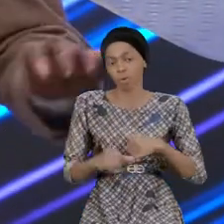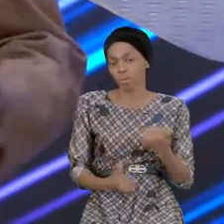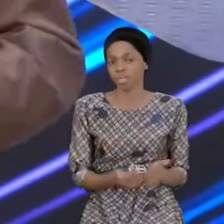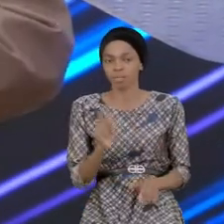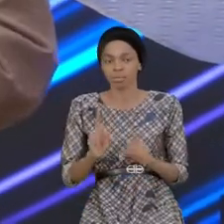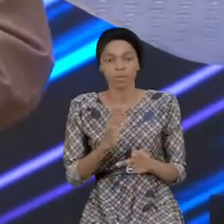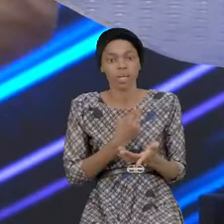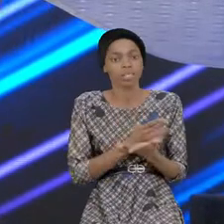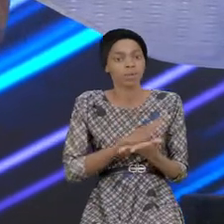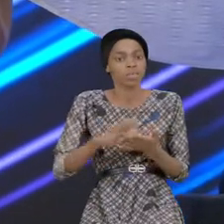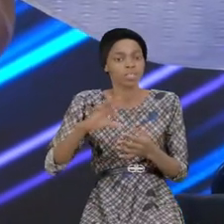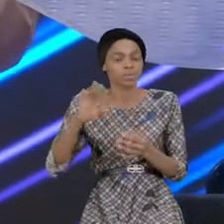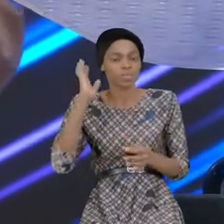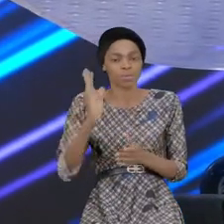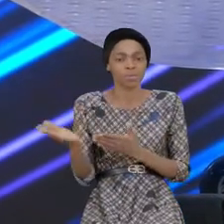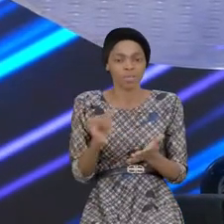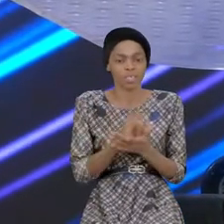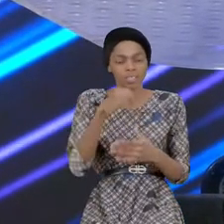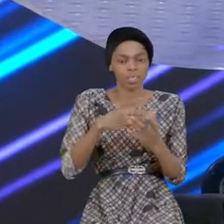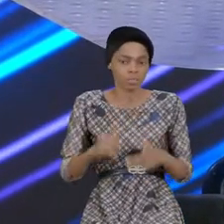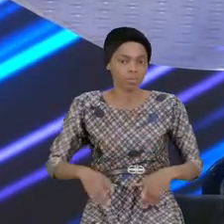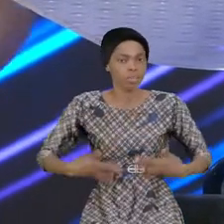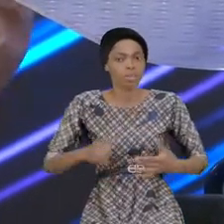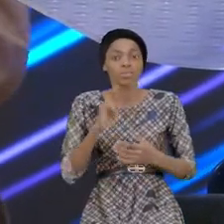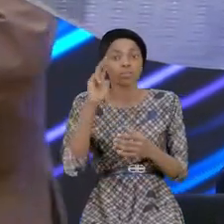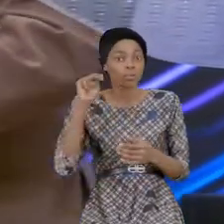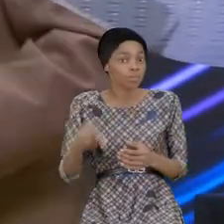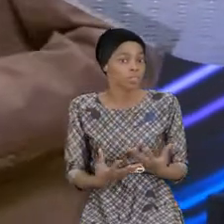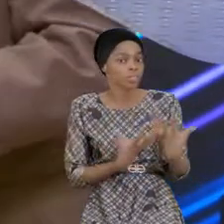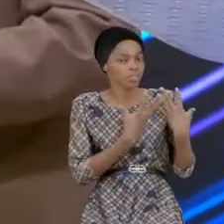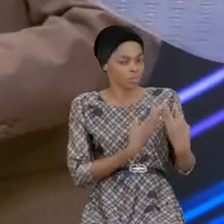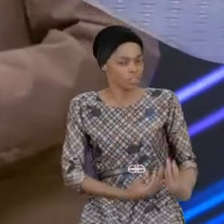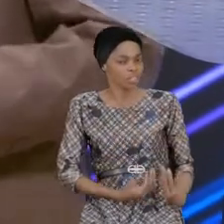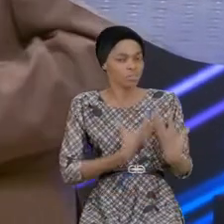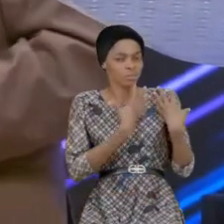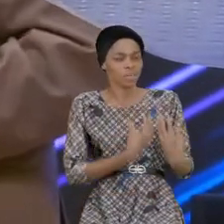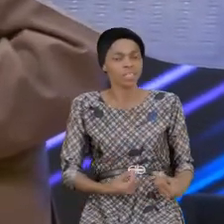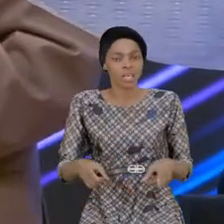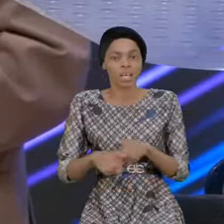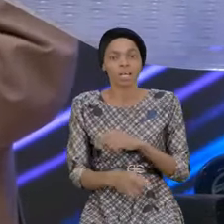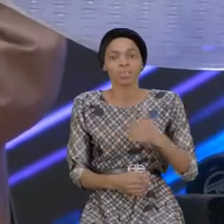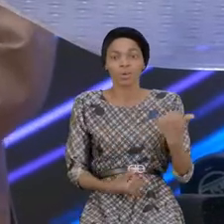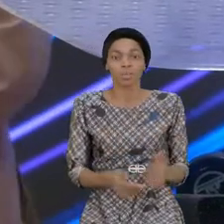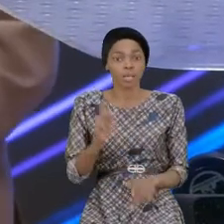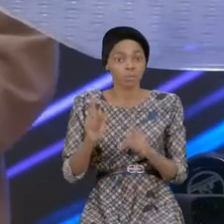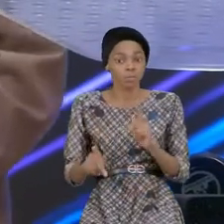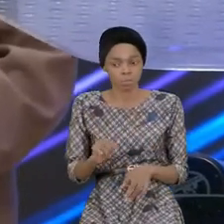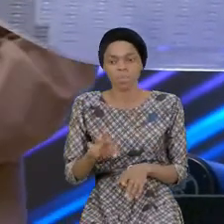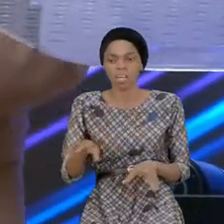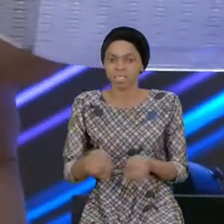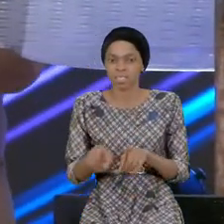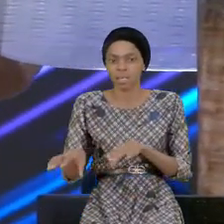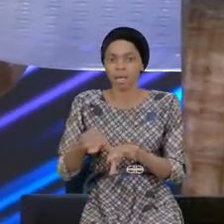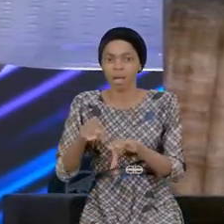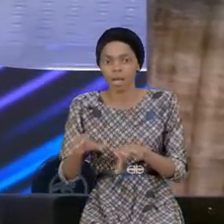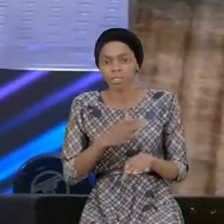bring that up in your life. You will also need gentleness, as other people, you know, the way they act. It's like if